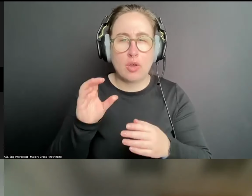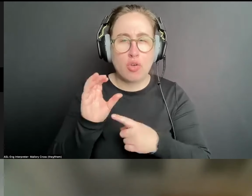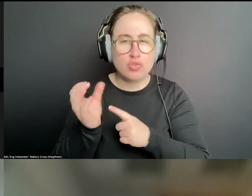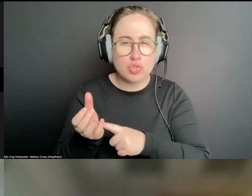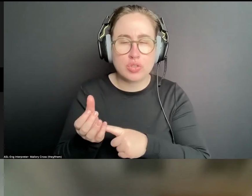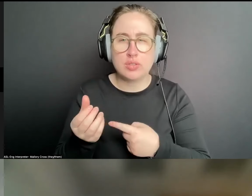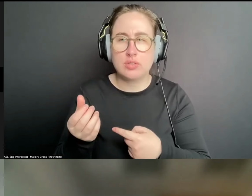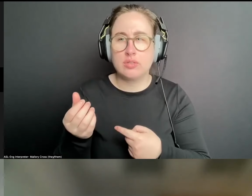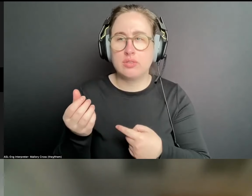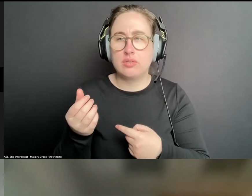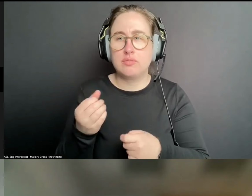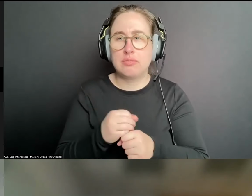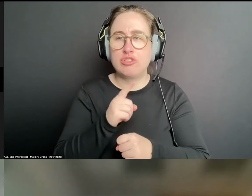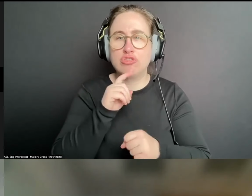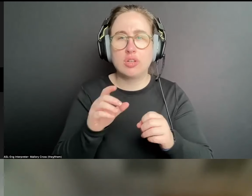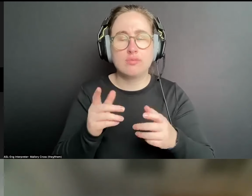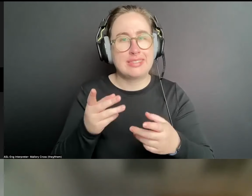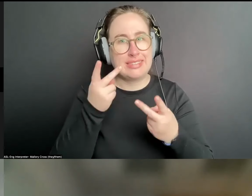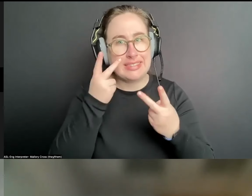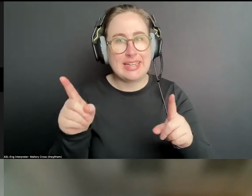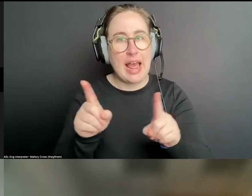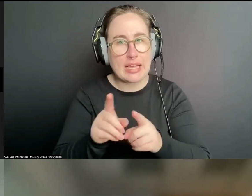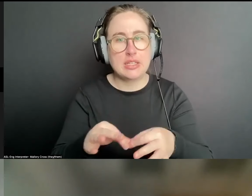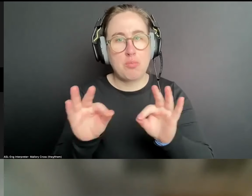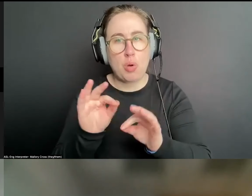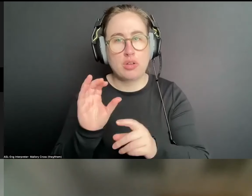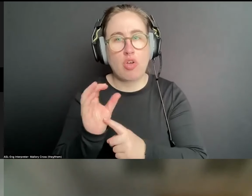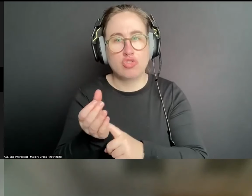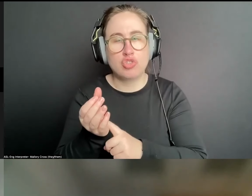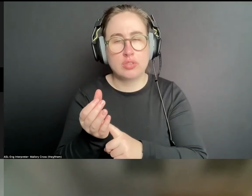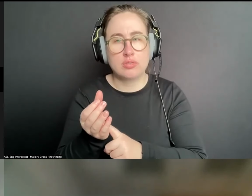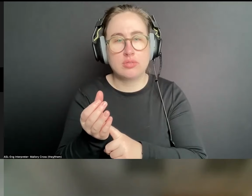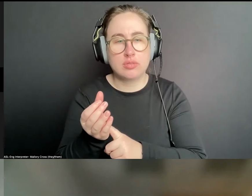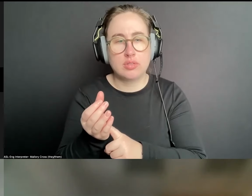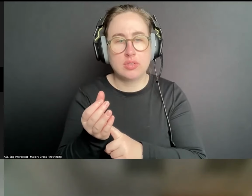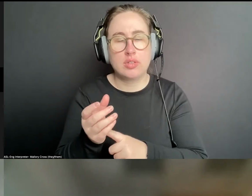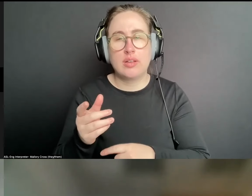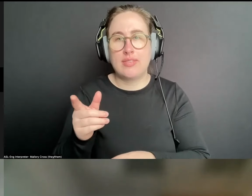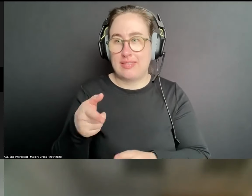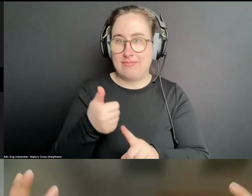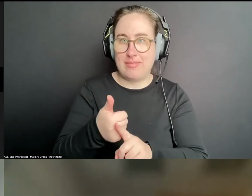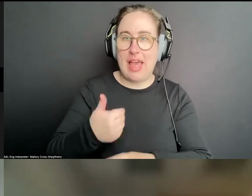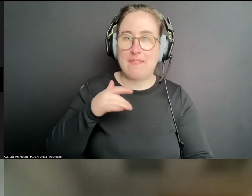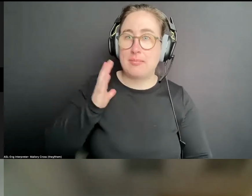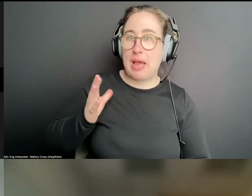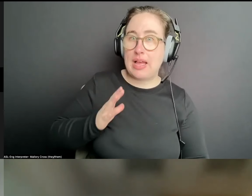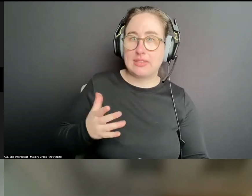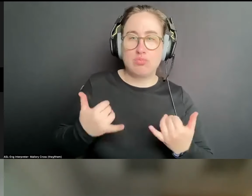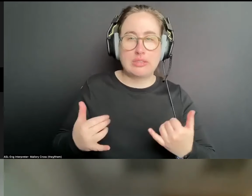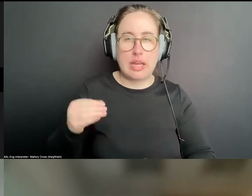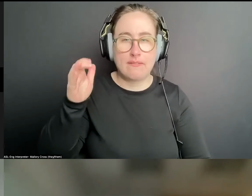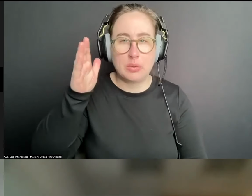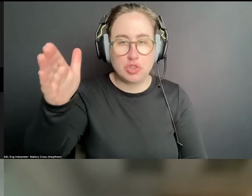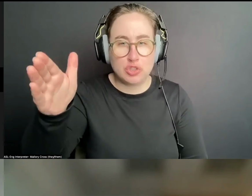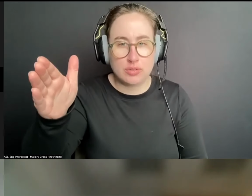be seen as an important culture that had a past, a present, and a future